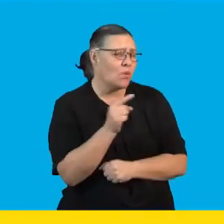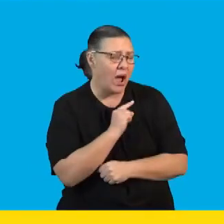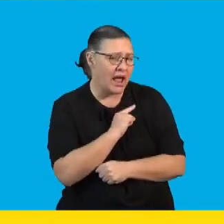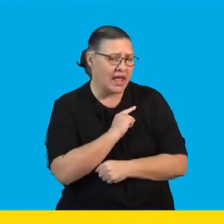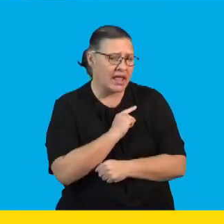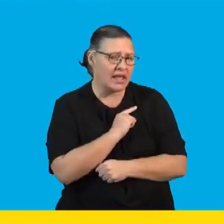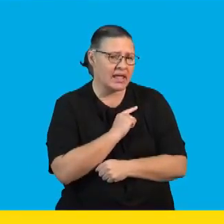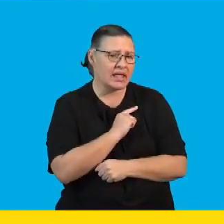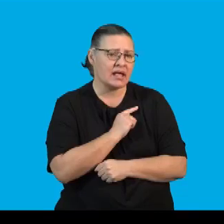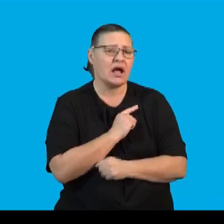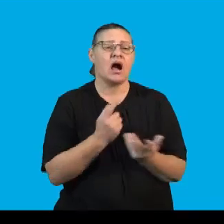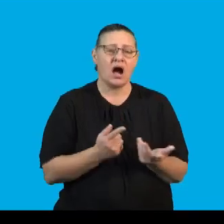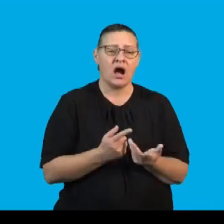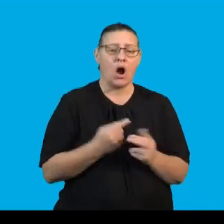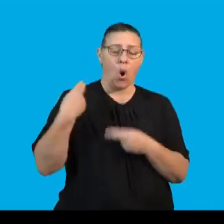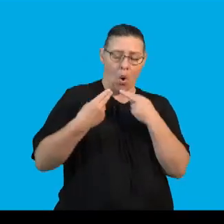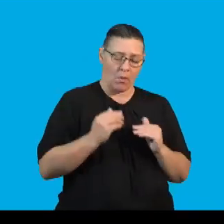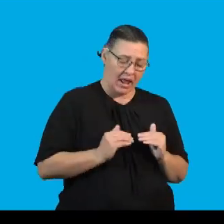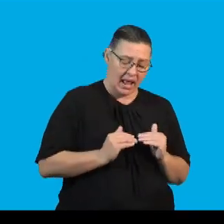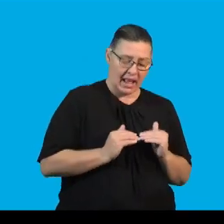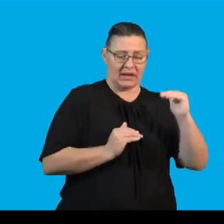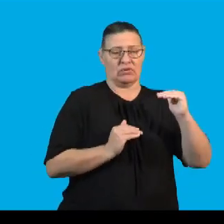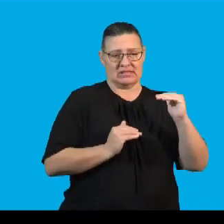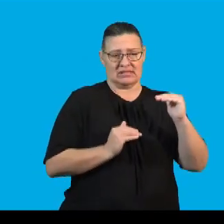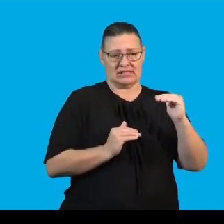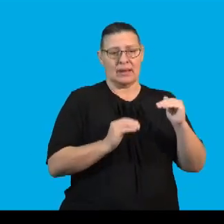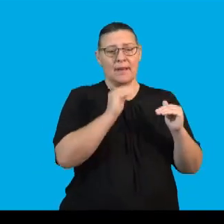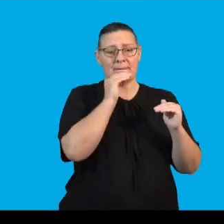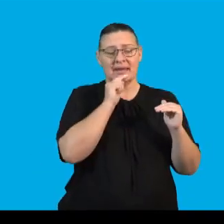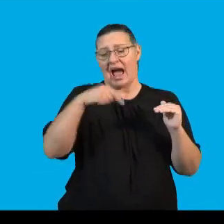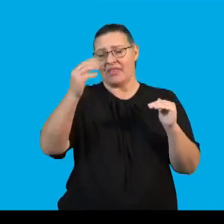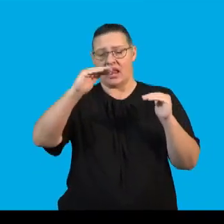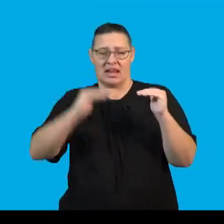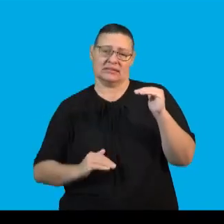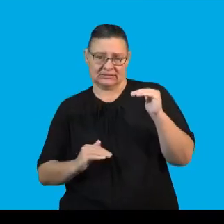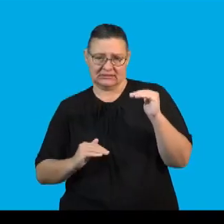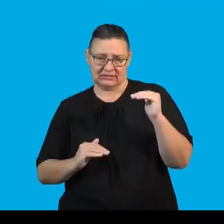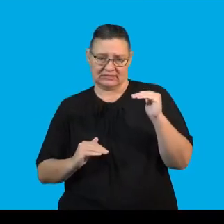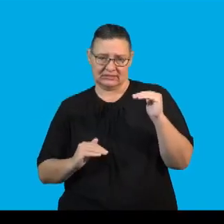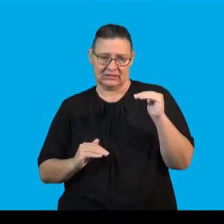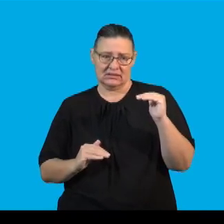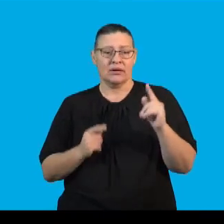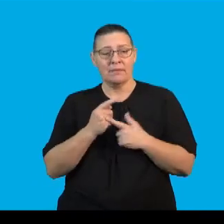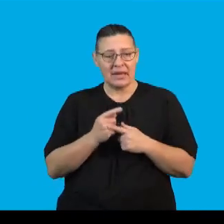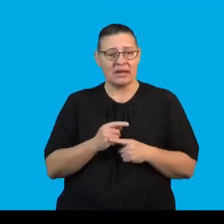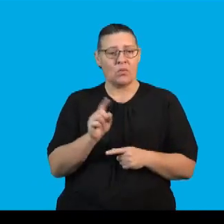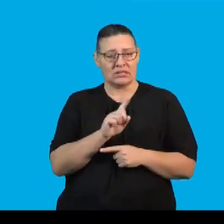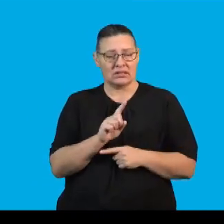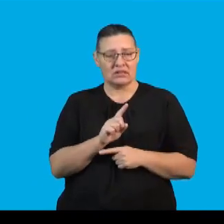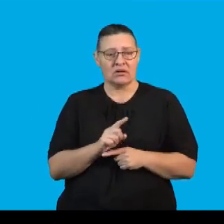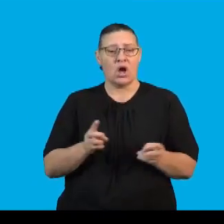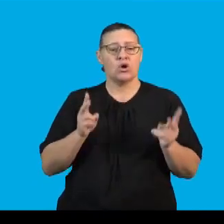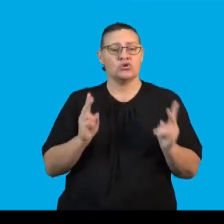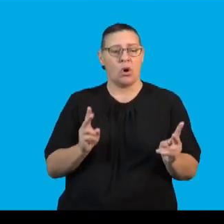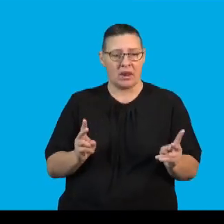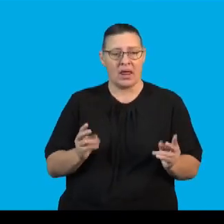this happens when there's an increase in one hormone, which causes a decrease in another. And this